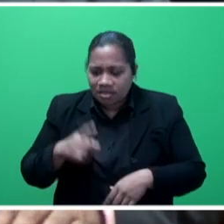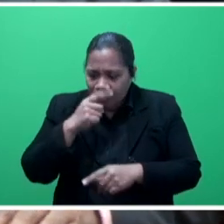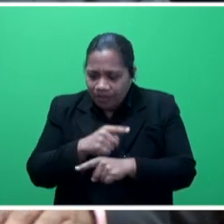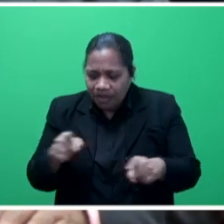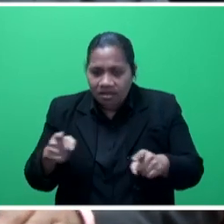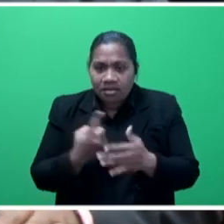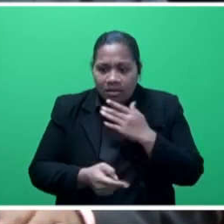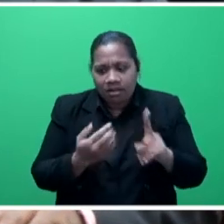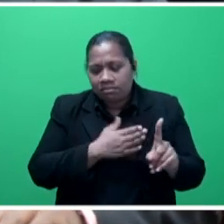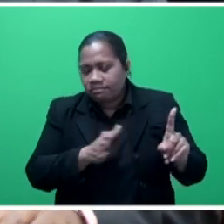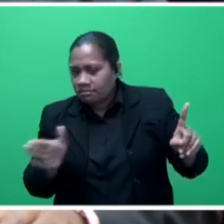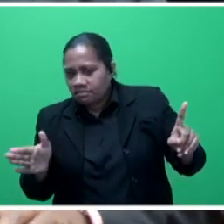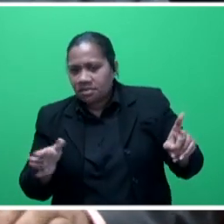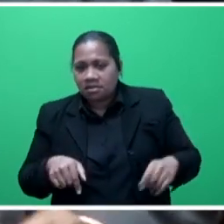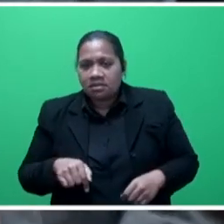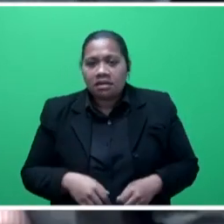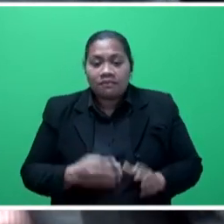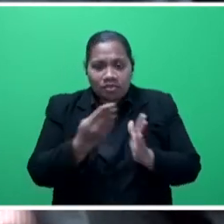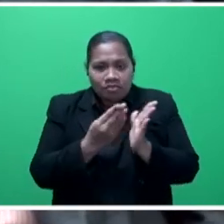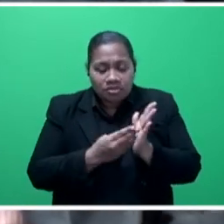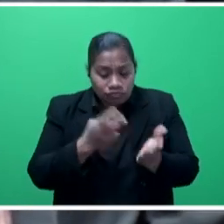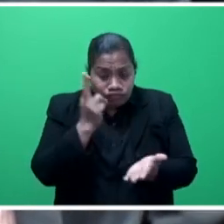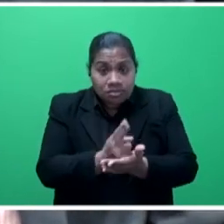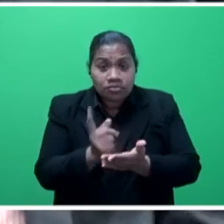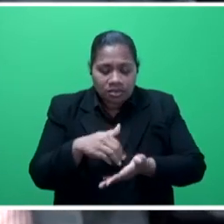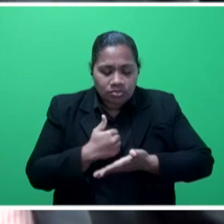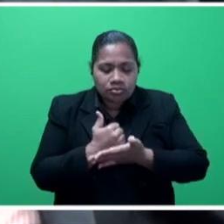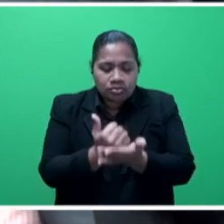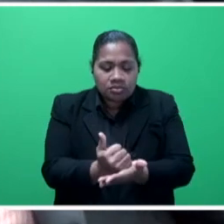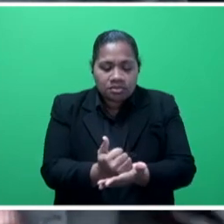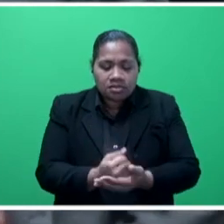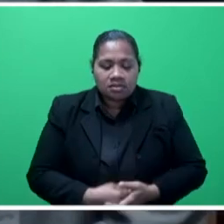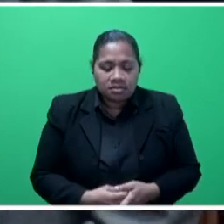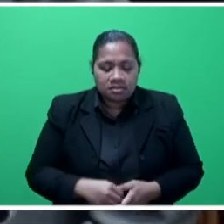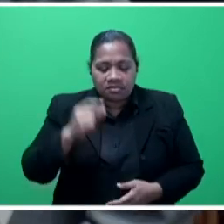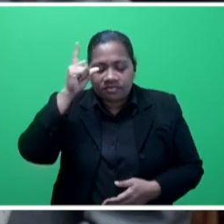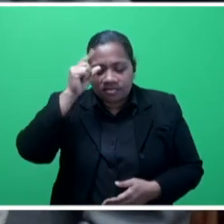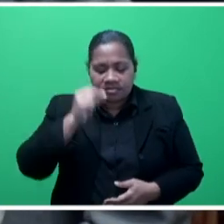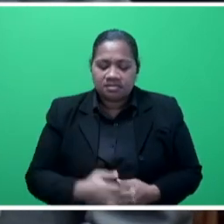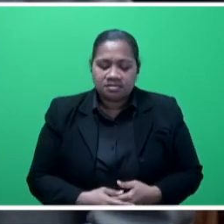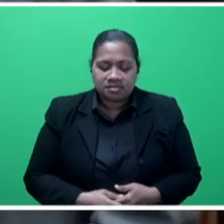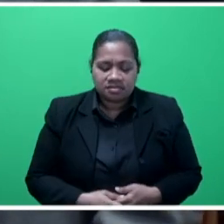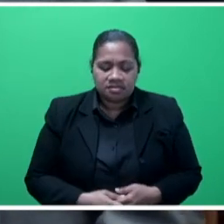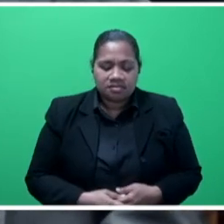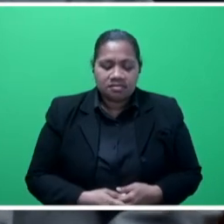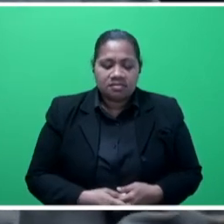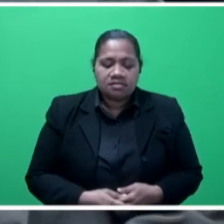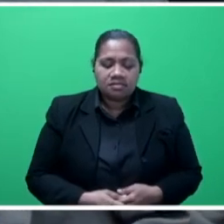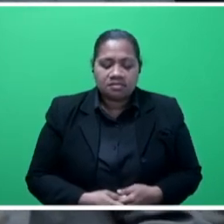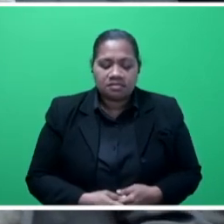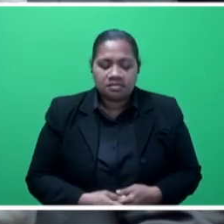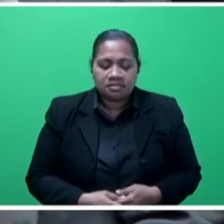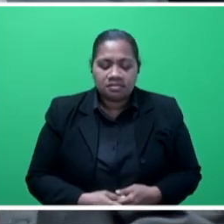which is to genuinely assist the ordinary Fijians to buffer the high cost of living. In fact, they